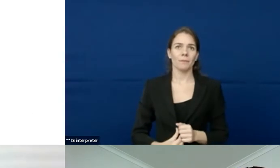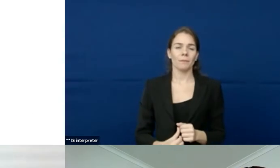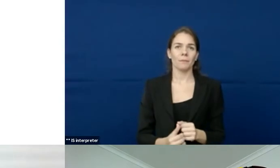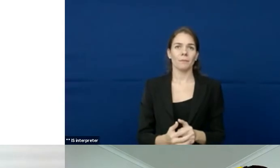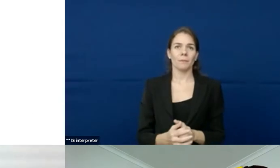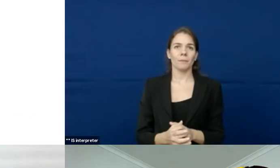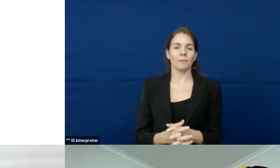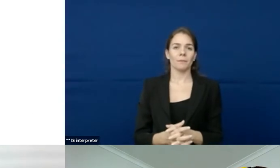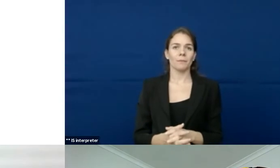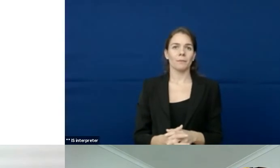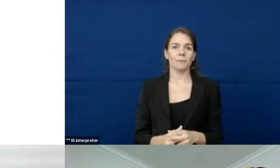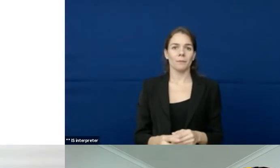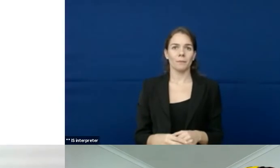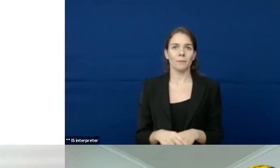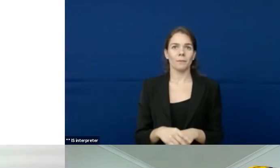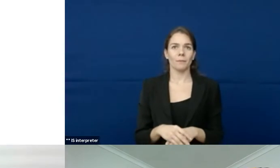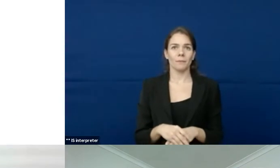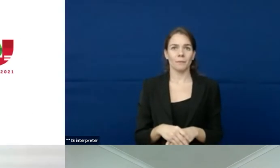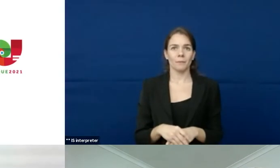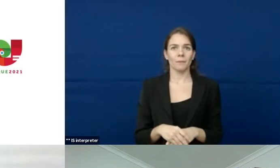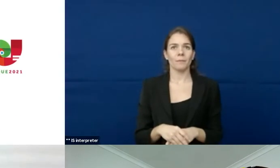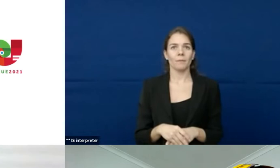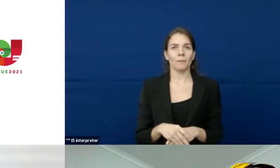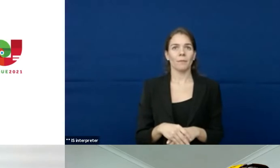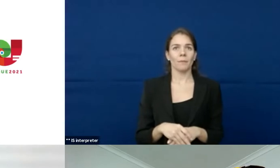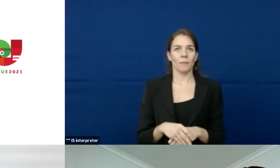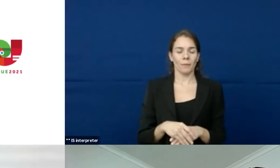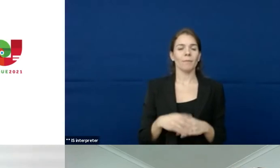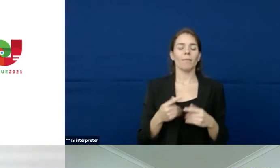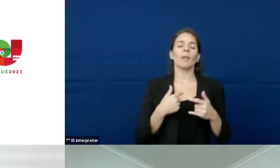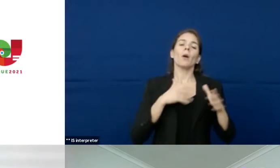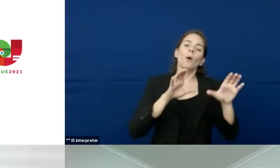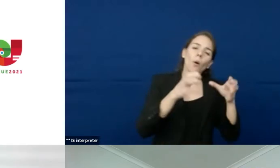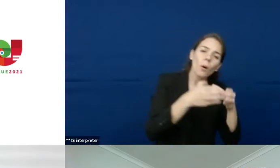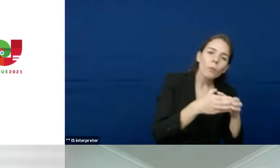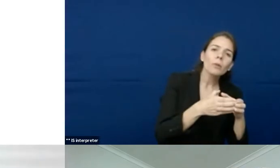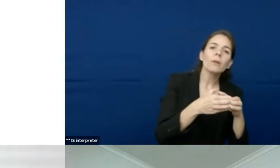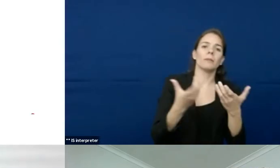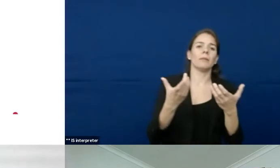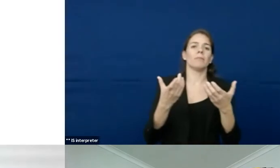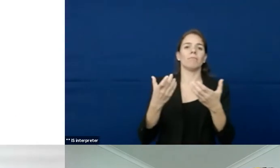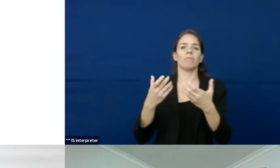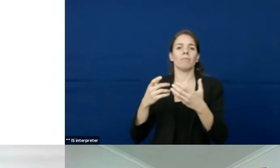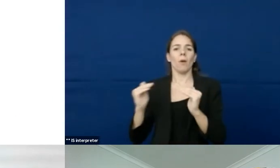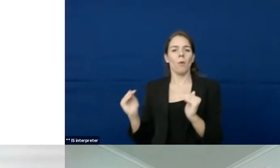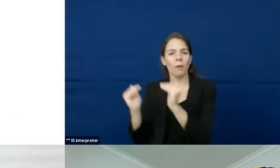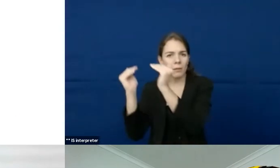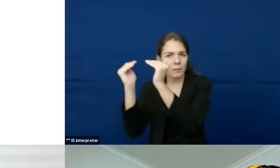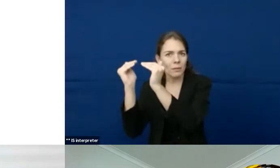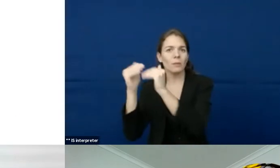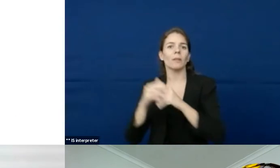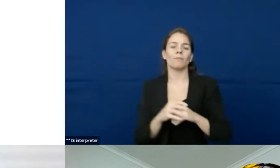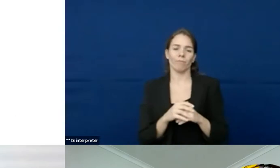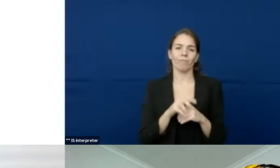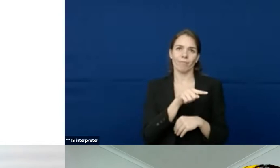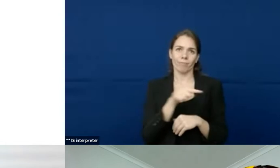half the population of the world, a significant part of half of the population of the world suffering these insults. How